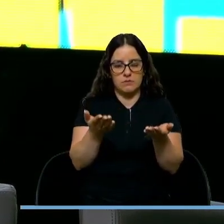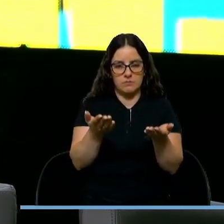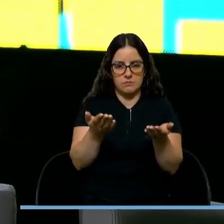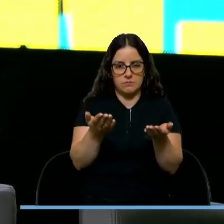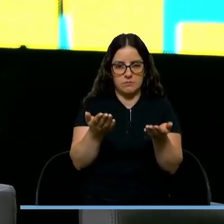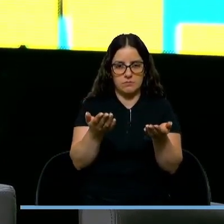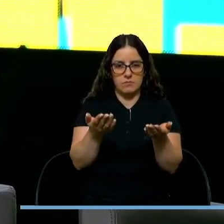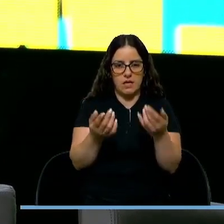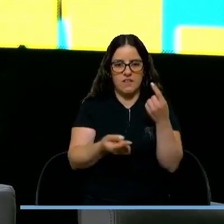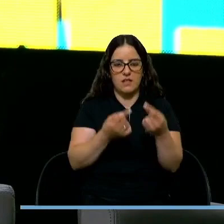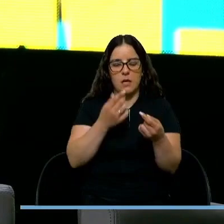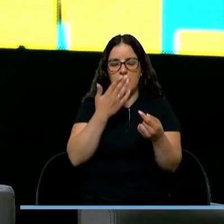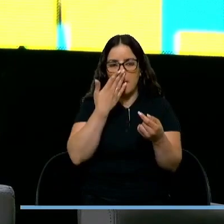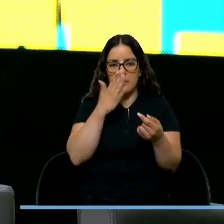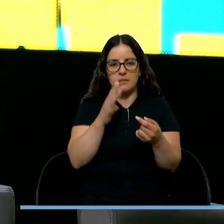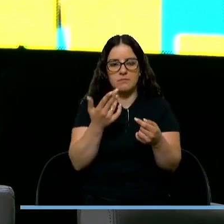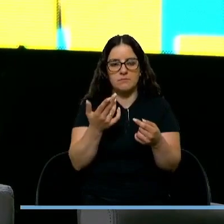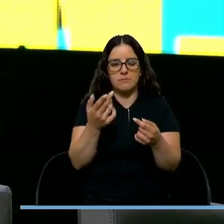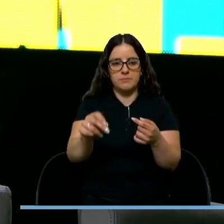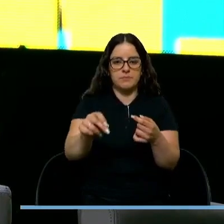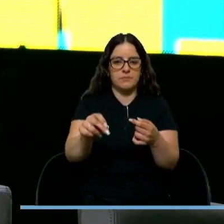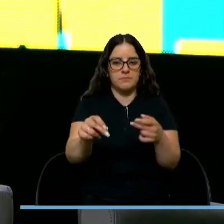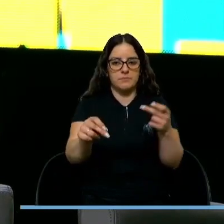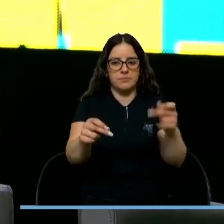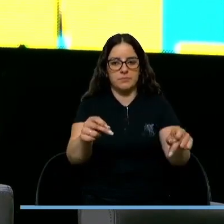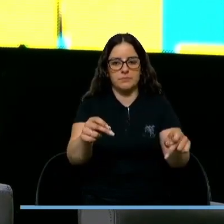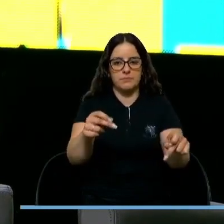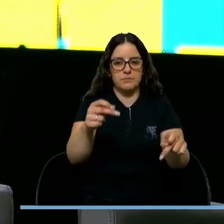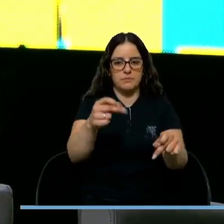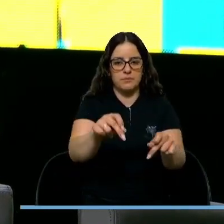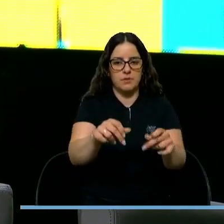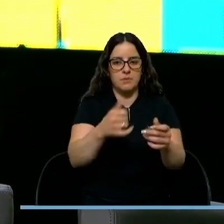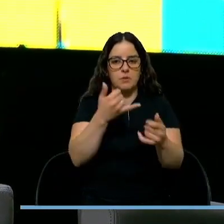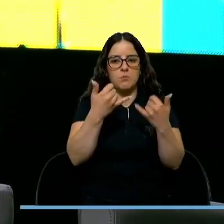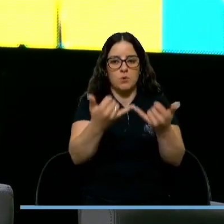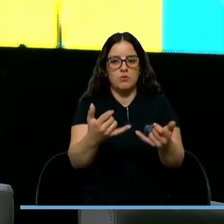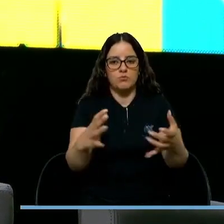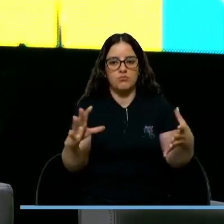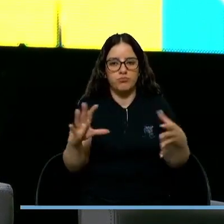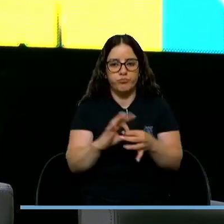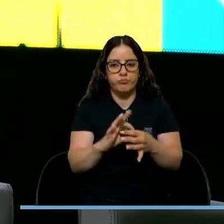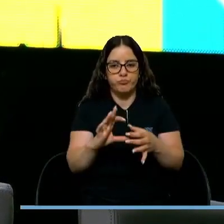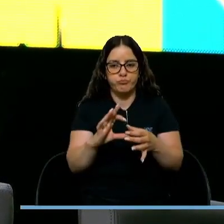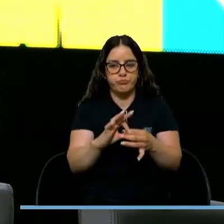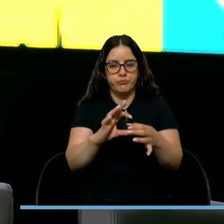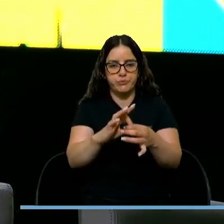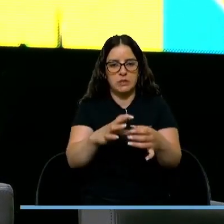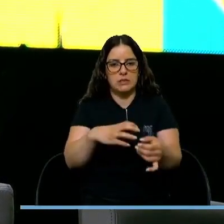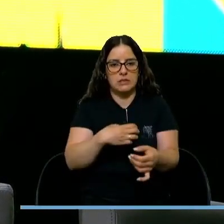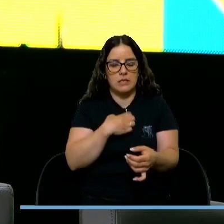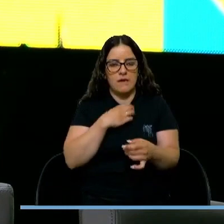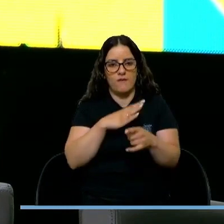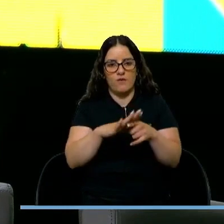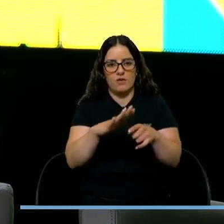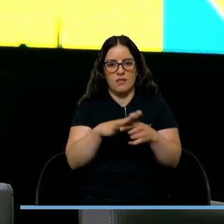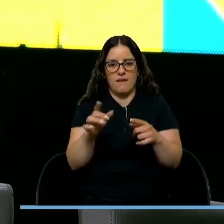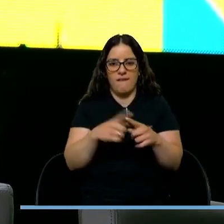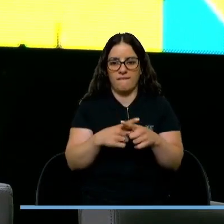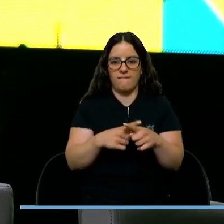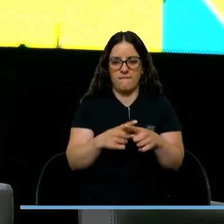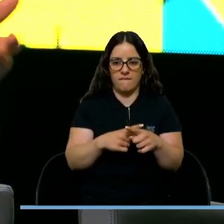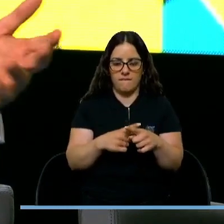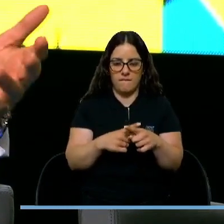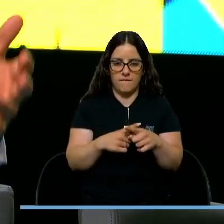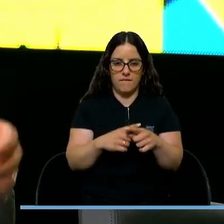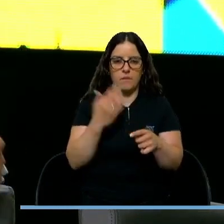seem sometimes to be loose ones, but from an aggregate point of view, show an interesting